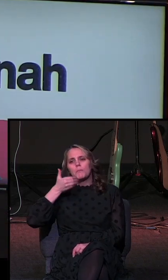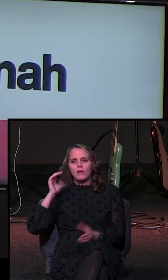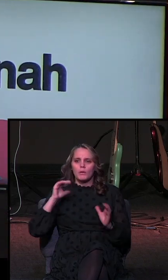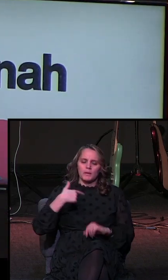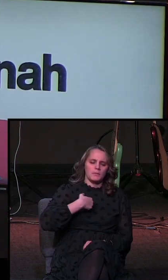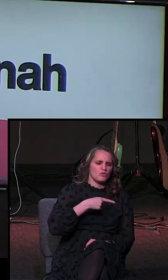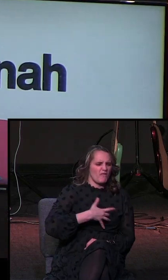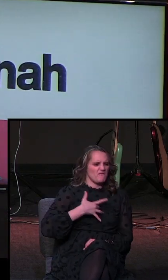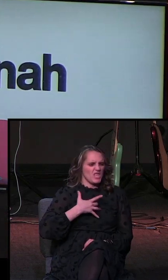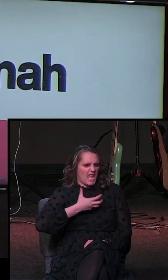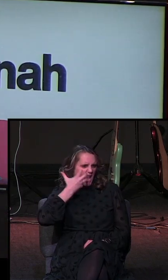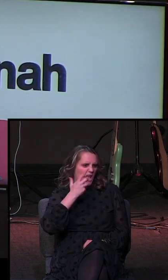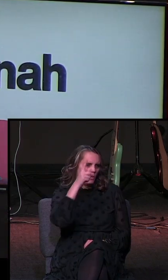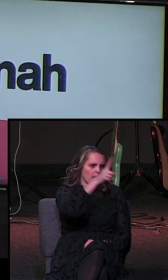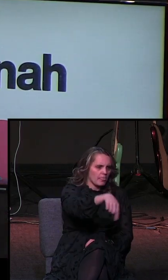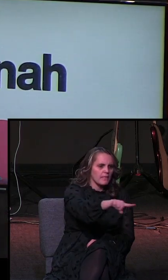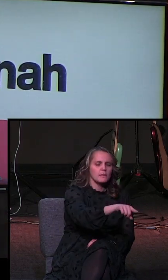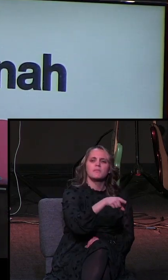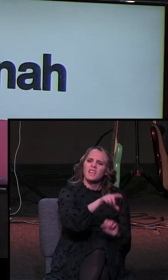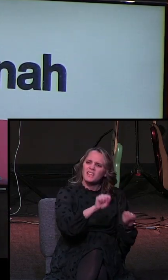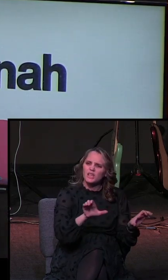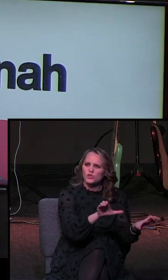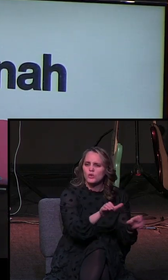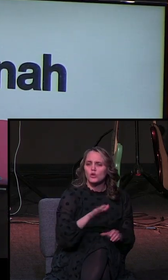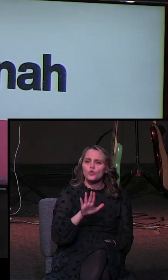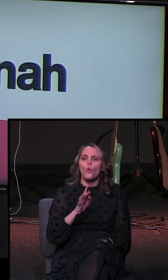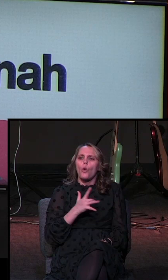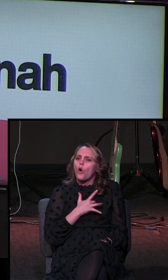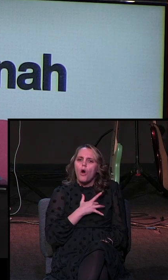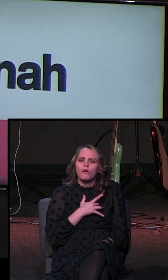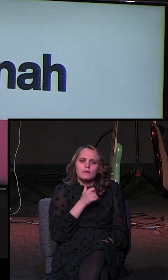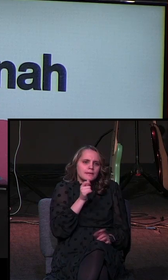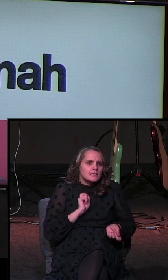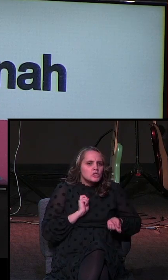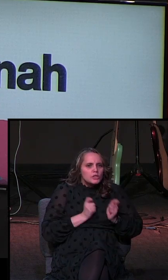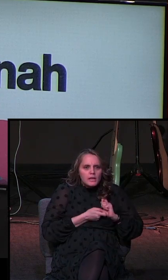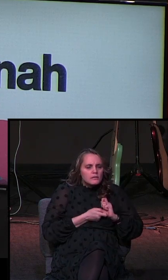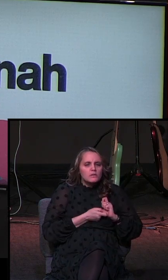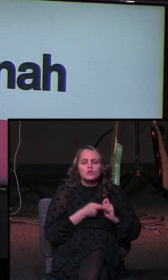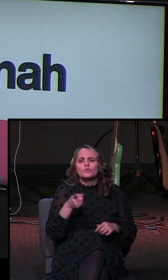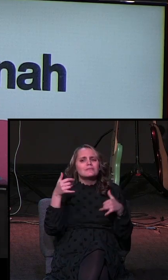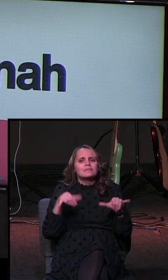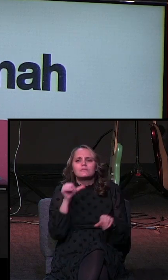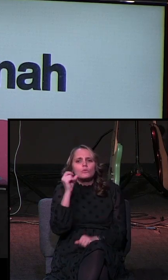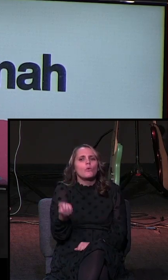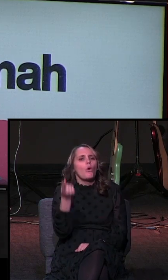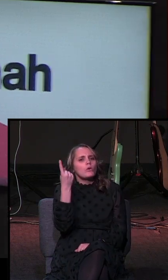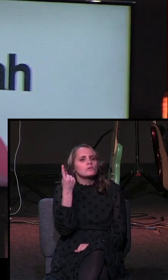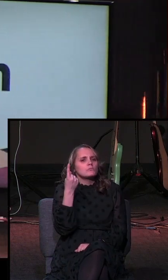why, you know, they're allowed to do what they're allowed to do, and your heart has not been changed. And you still don't understand the